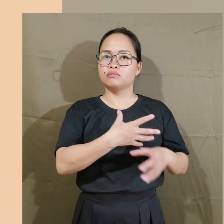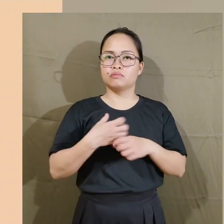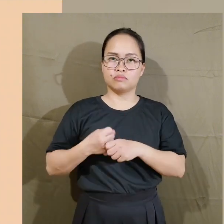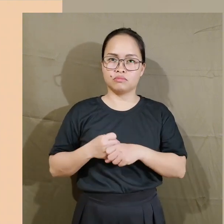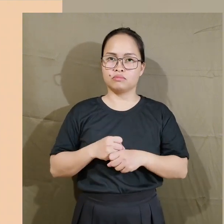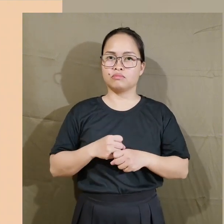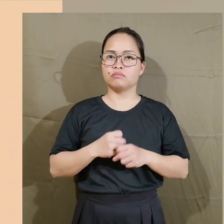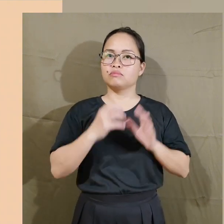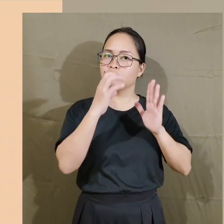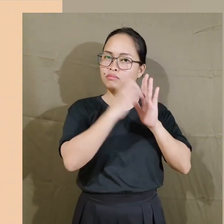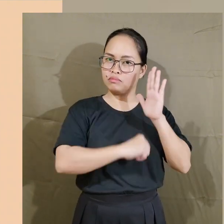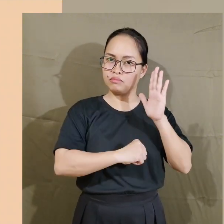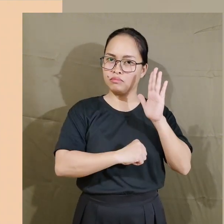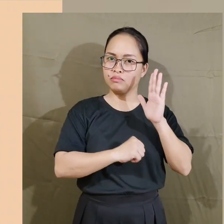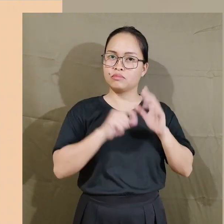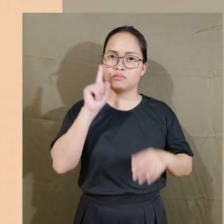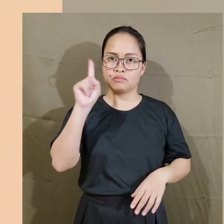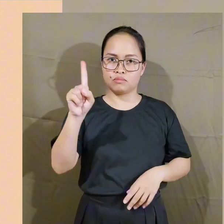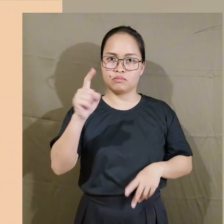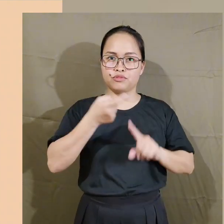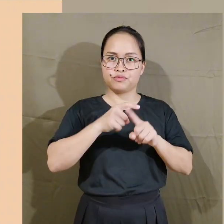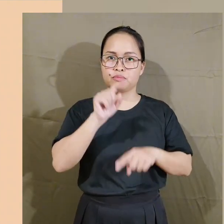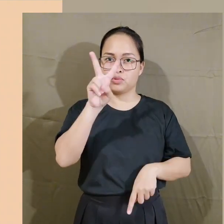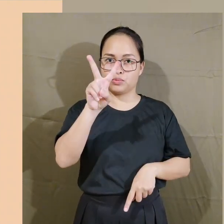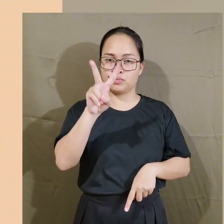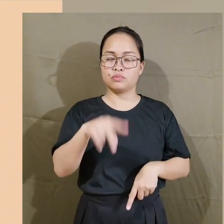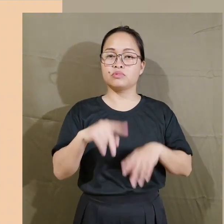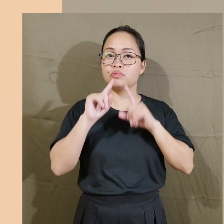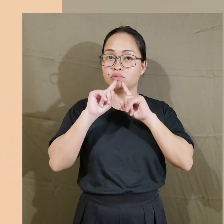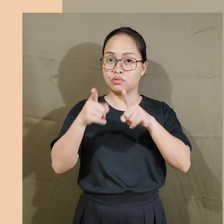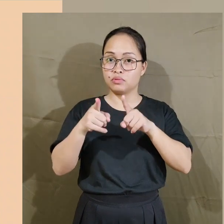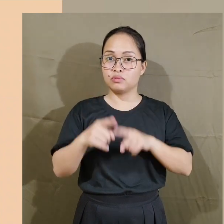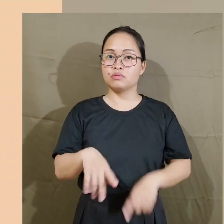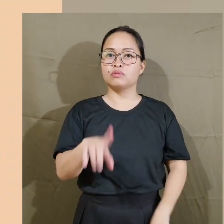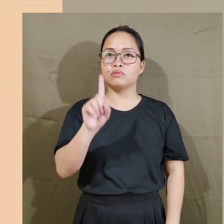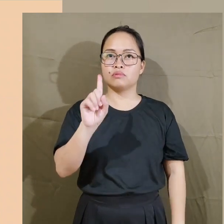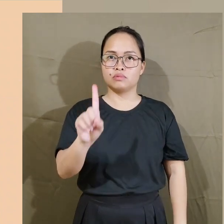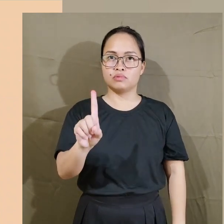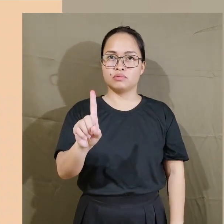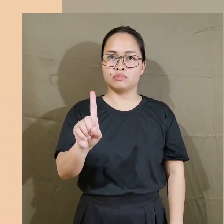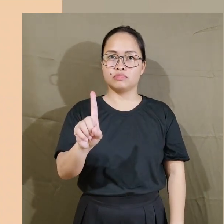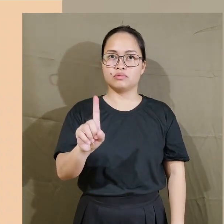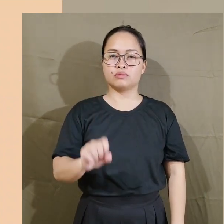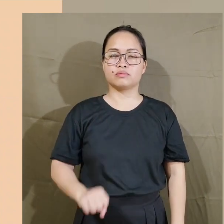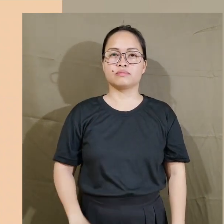from 2, the answer is 1.